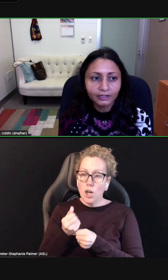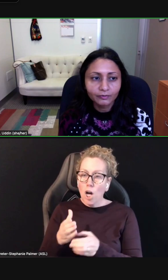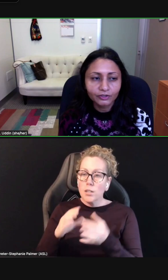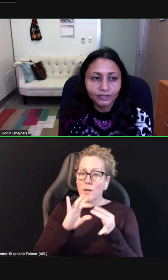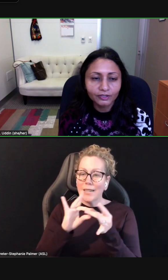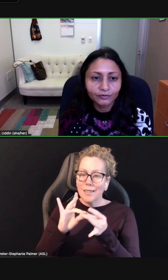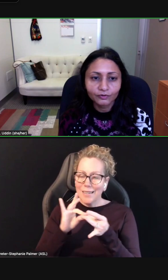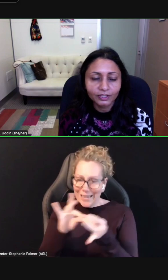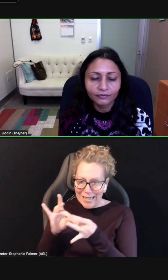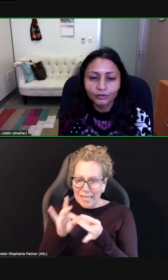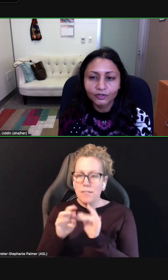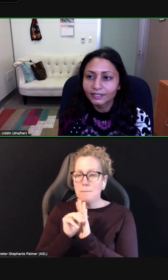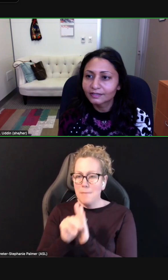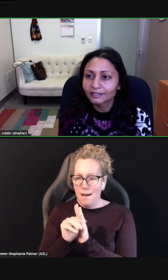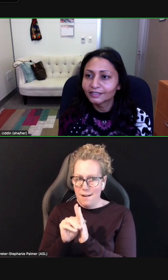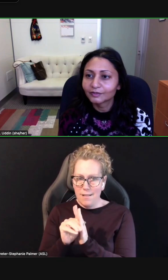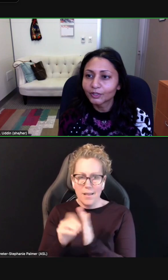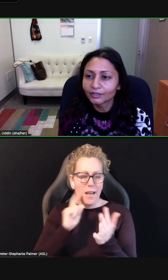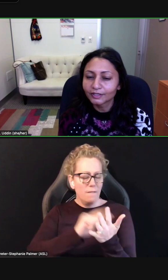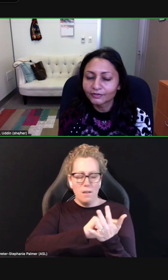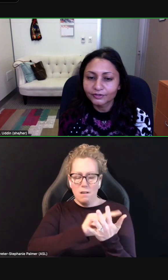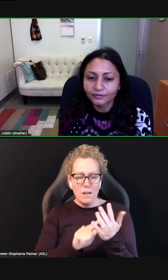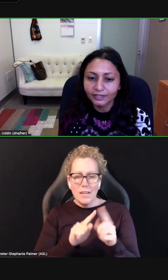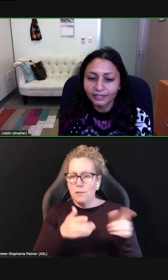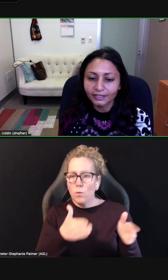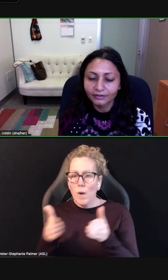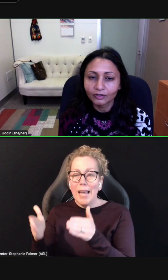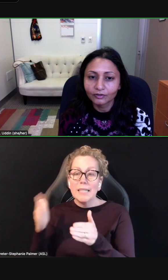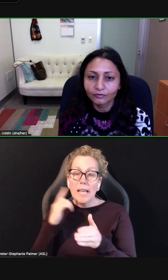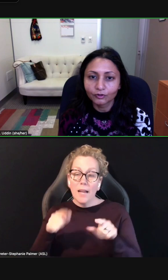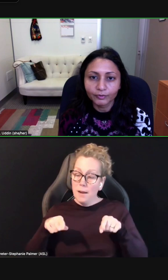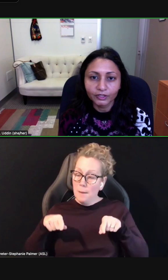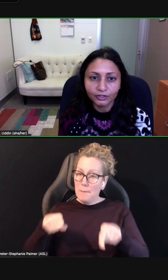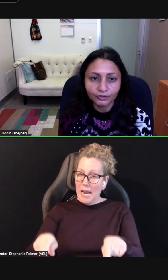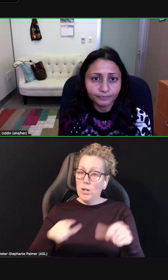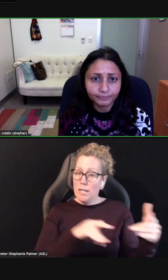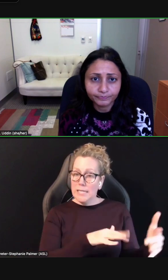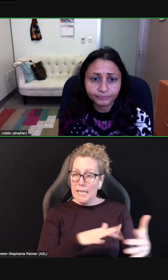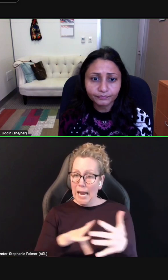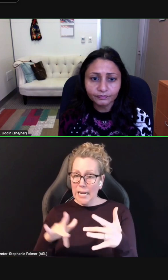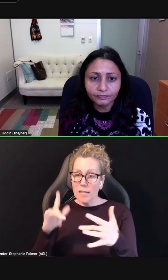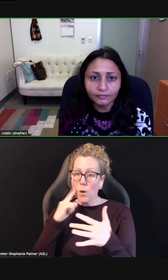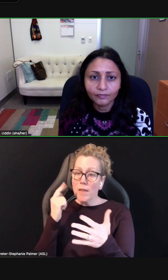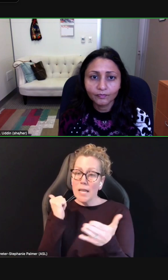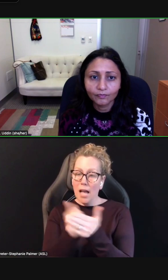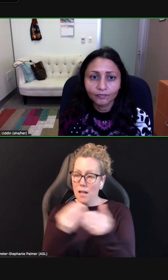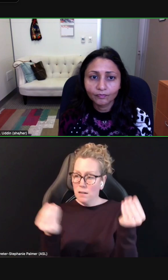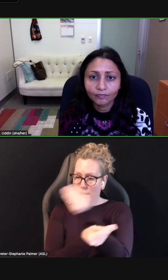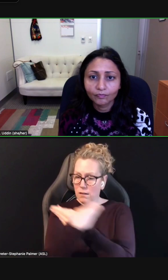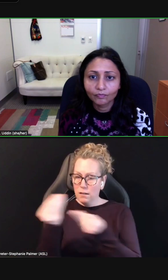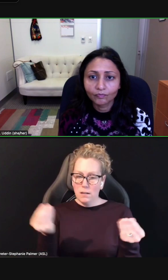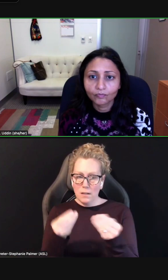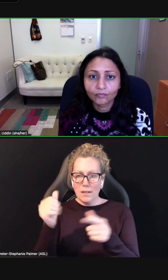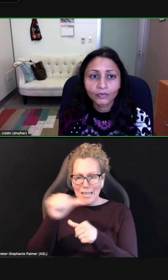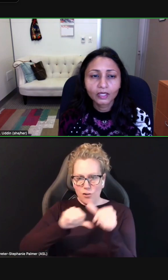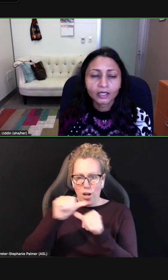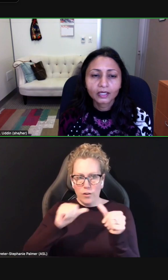And we try to kind of do these studies in parallel so that they can all inform each other.